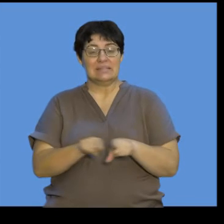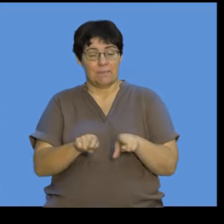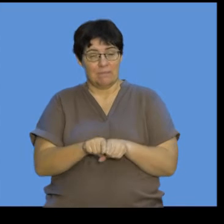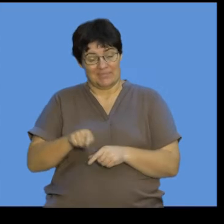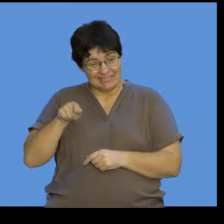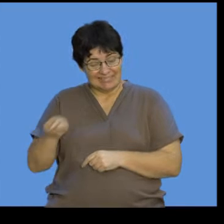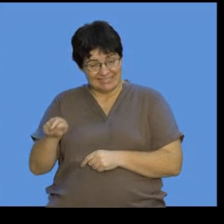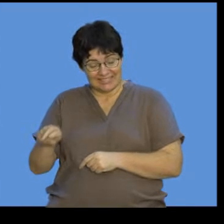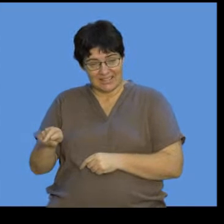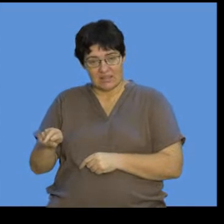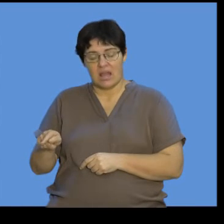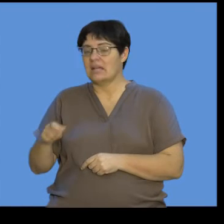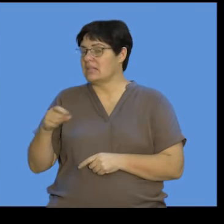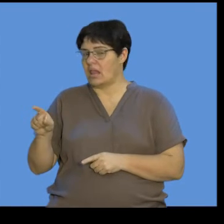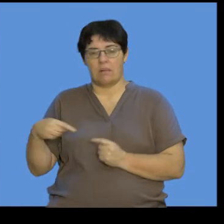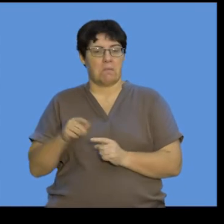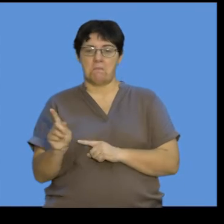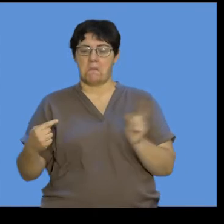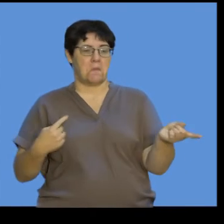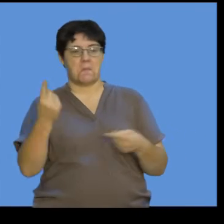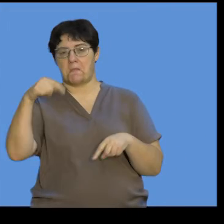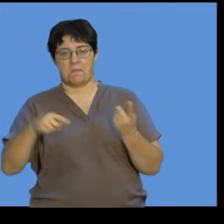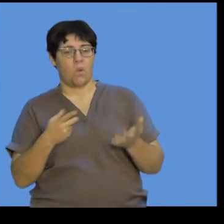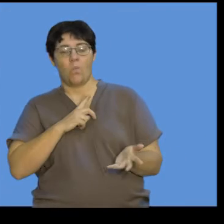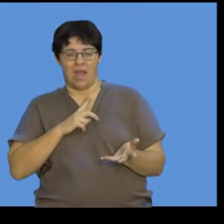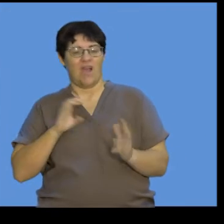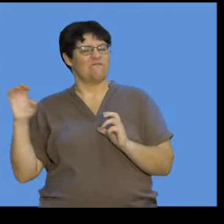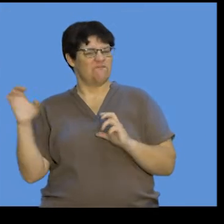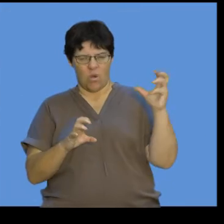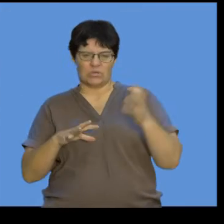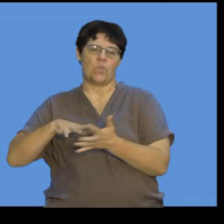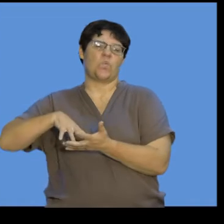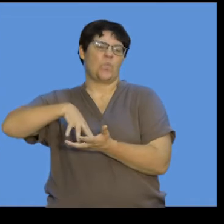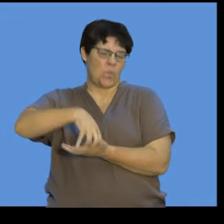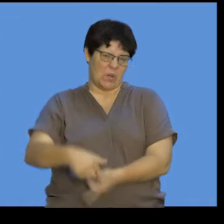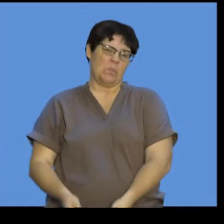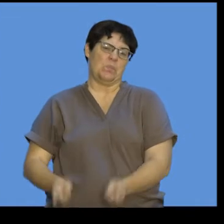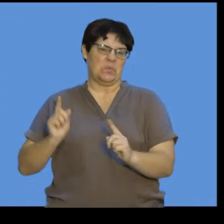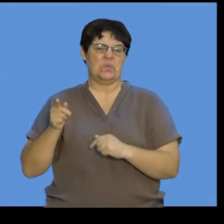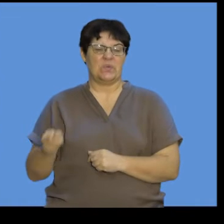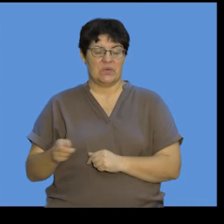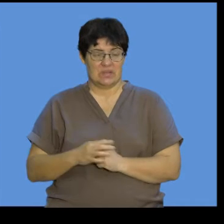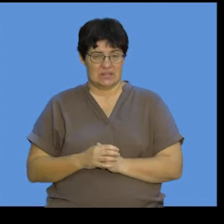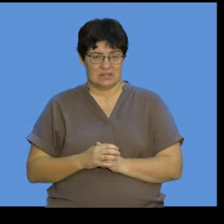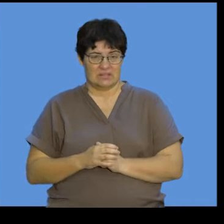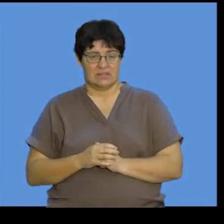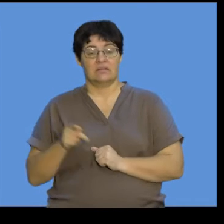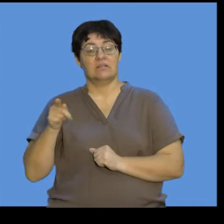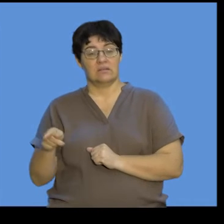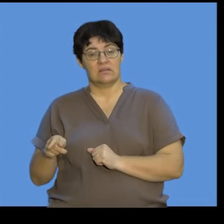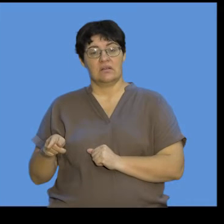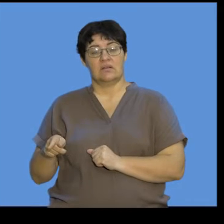these particles is still random, okay? Due to the weak forces, we've managed to link that. And there are slightly stronger